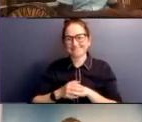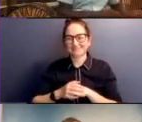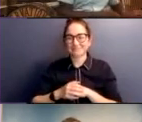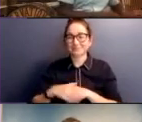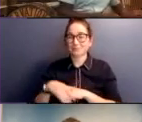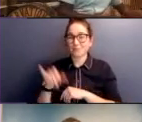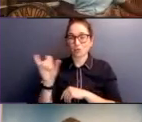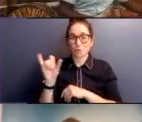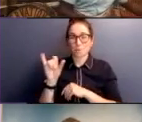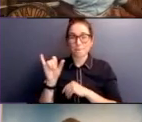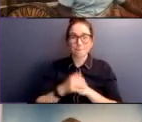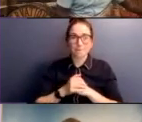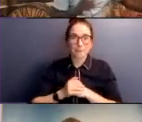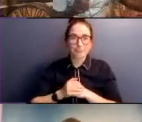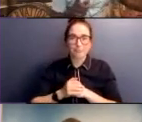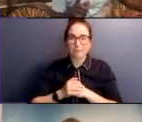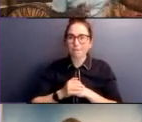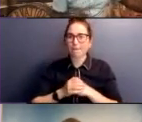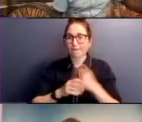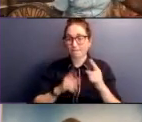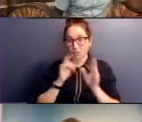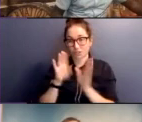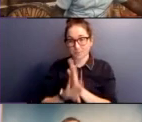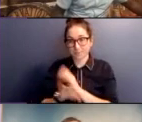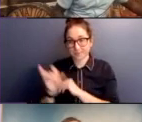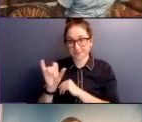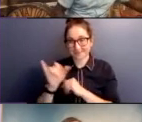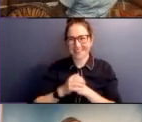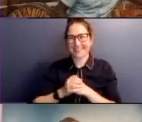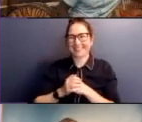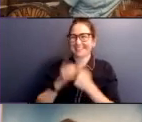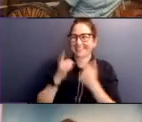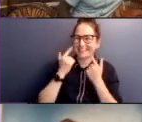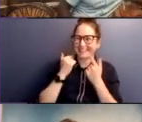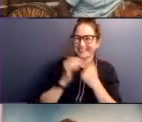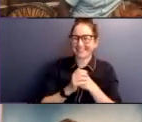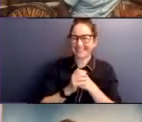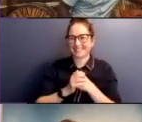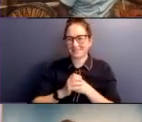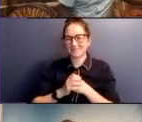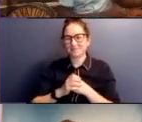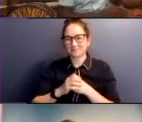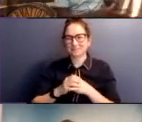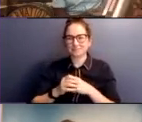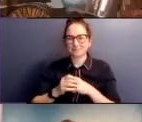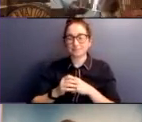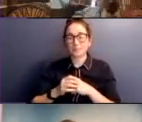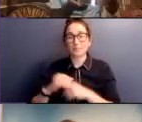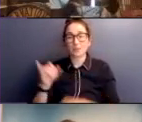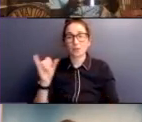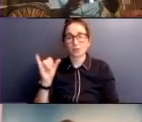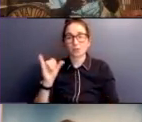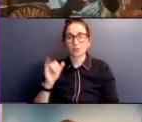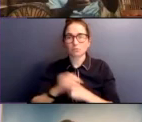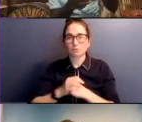Also, very inexpensive in terms of finance. We also